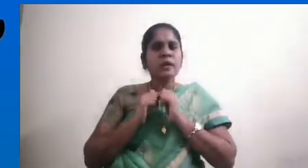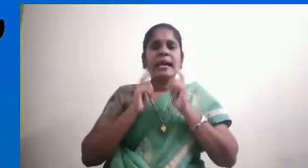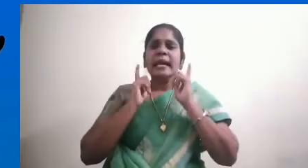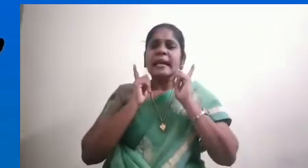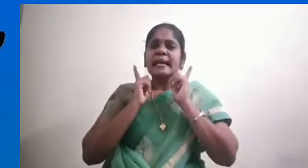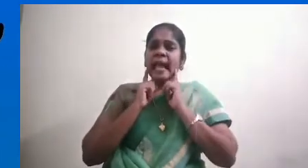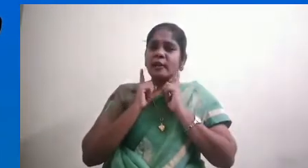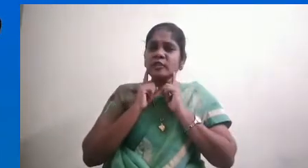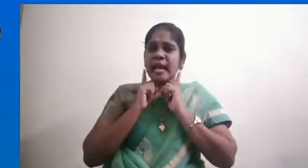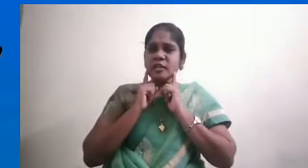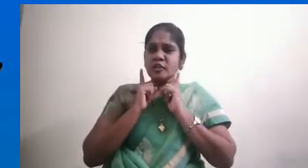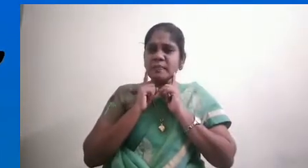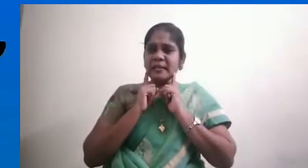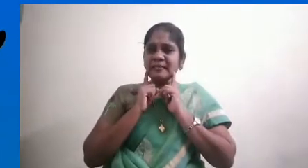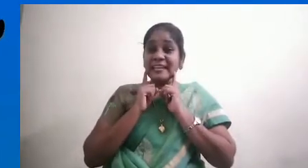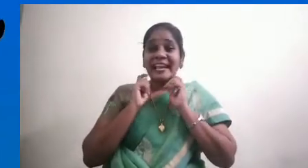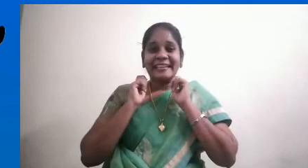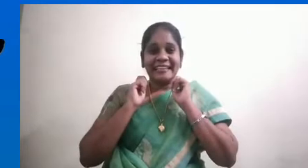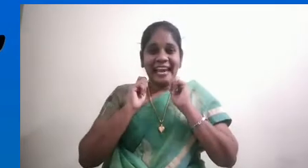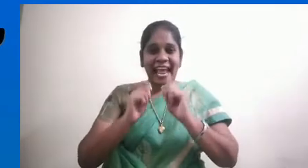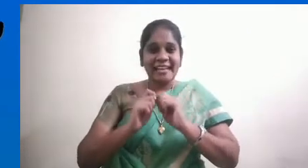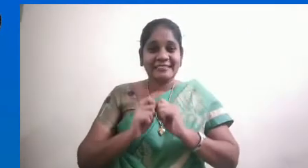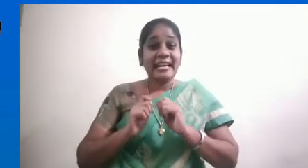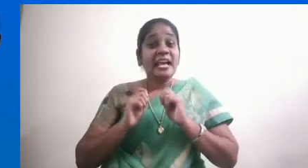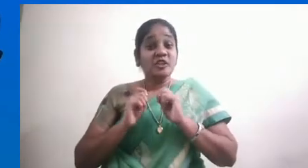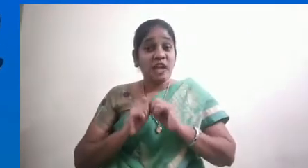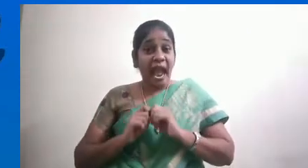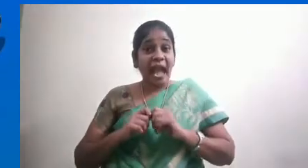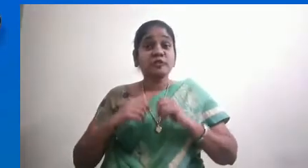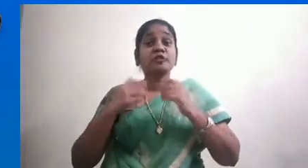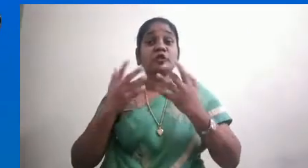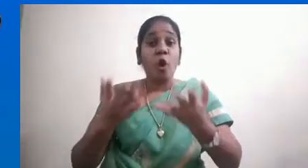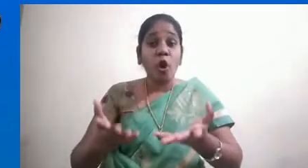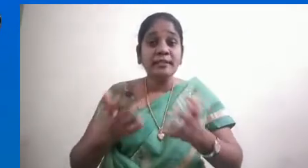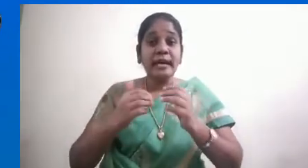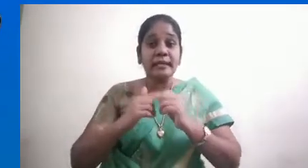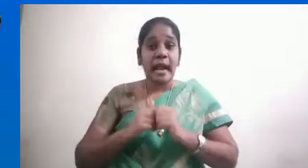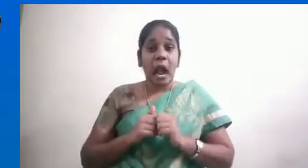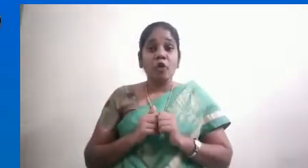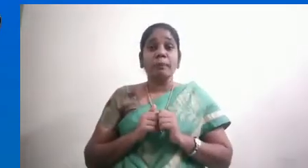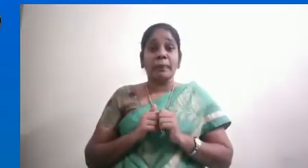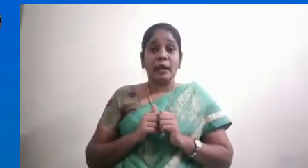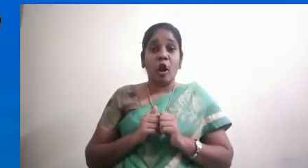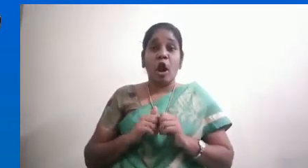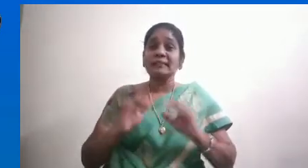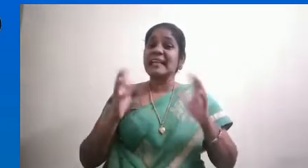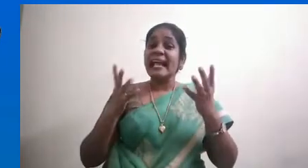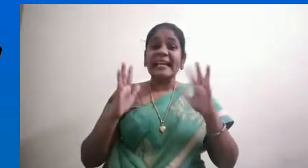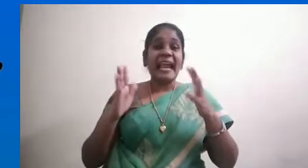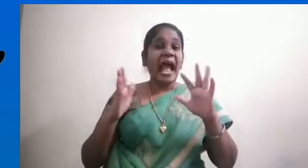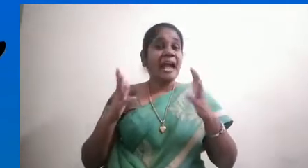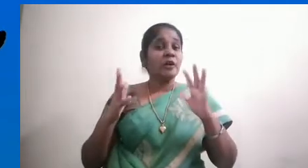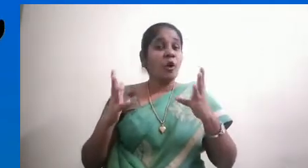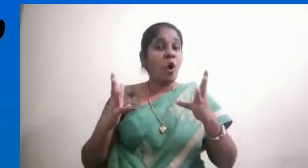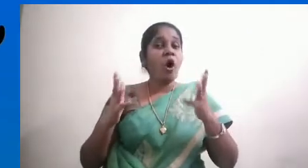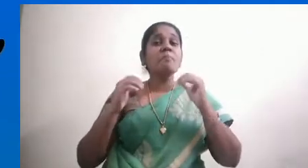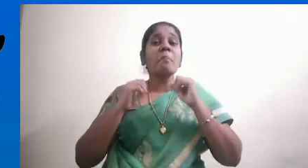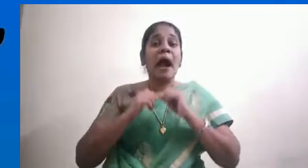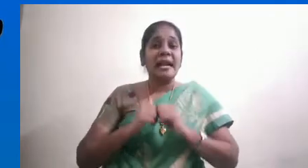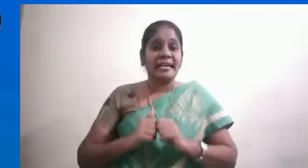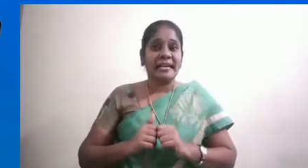cow? Can you tell to Miss? Yes. Jack sold the cow because he had